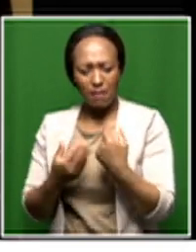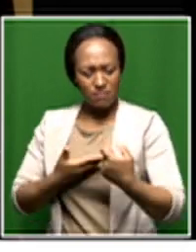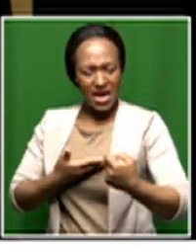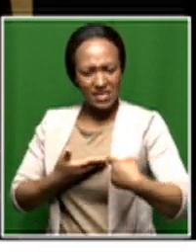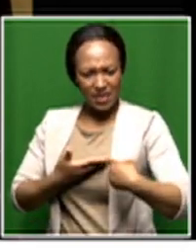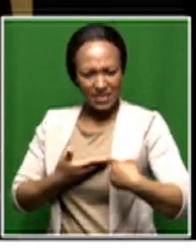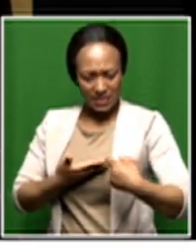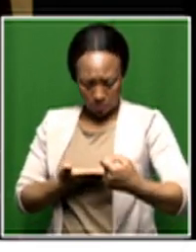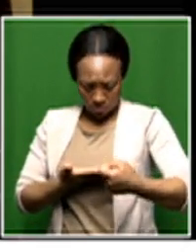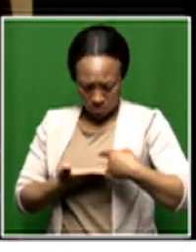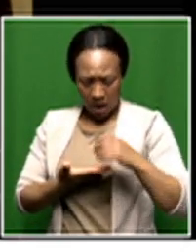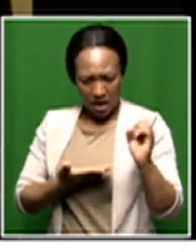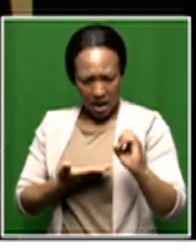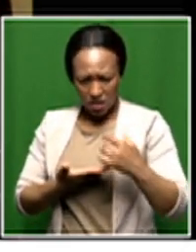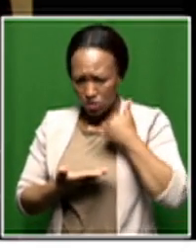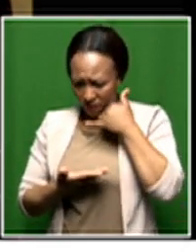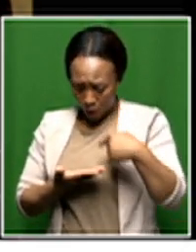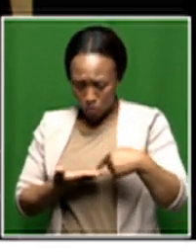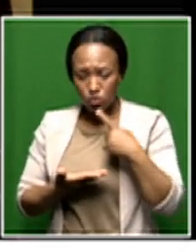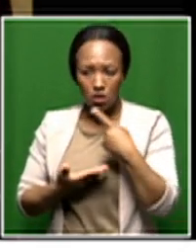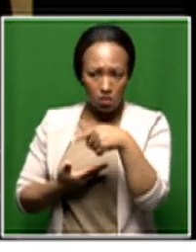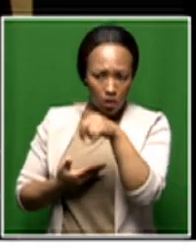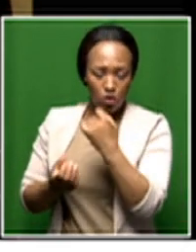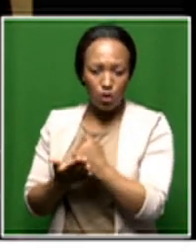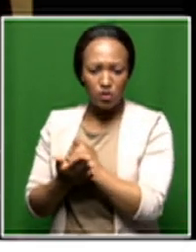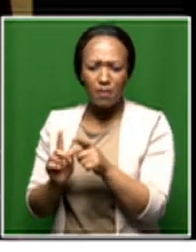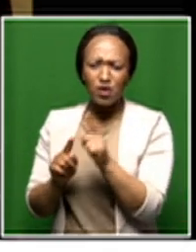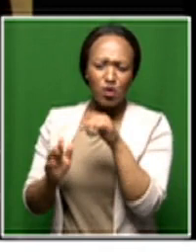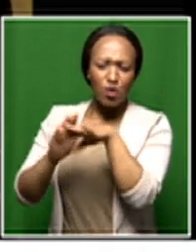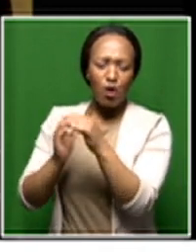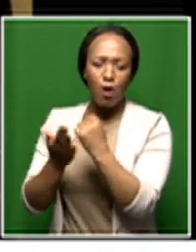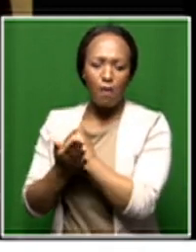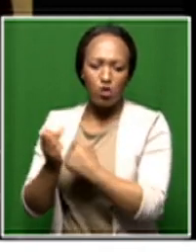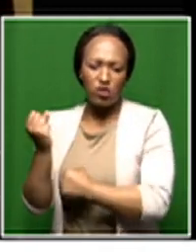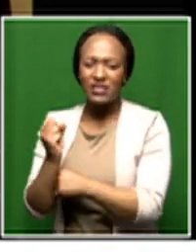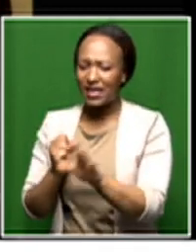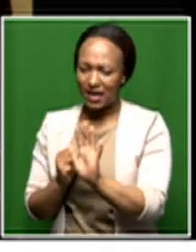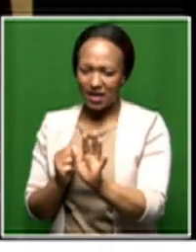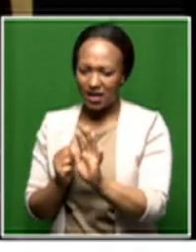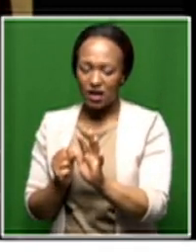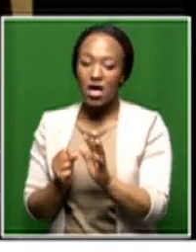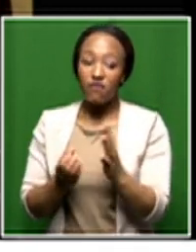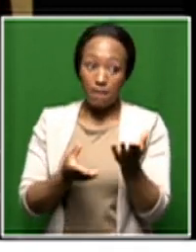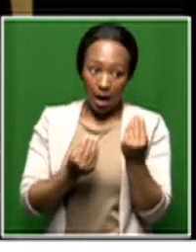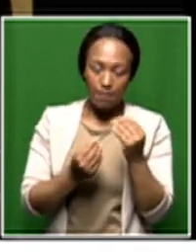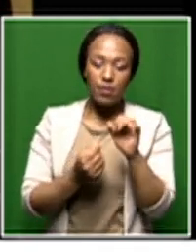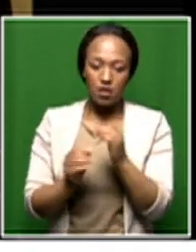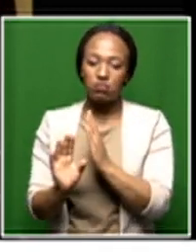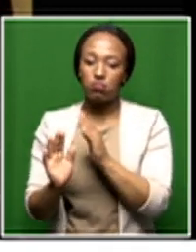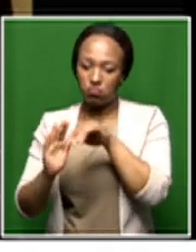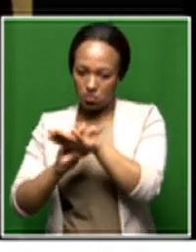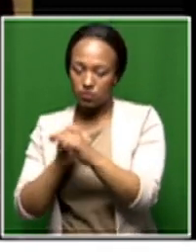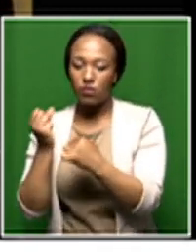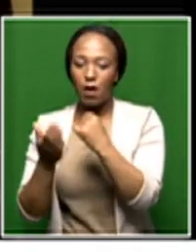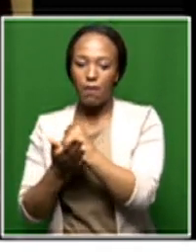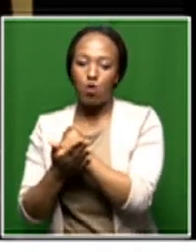SMS which says you can come. But people can simply type status on the application. Then it